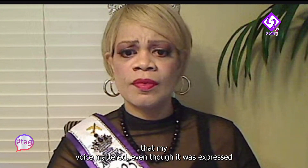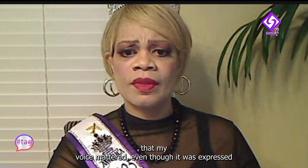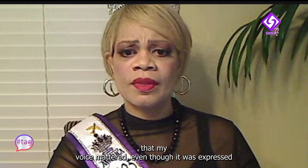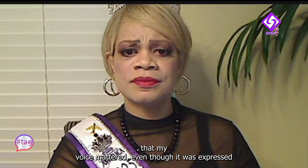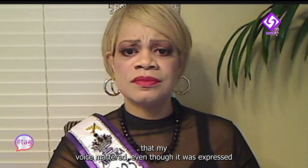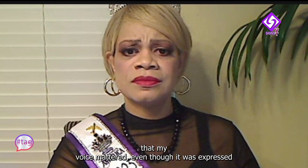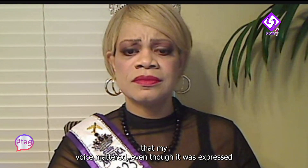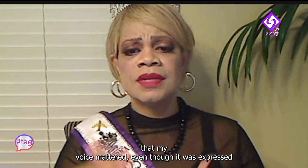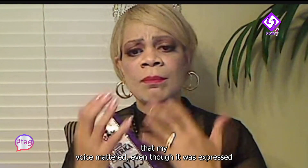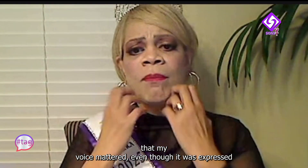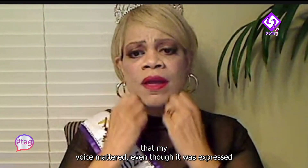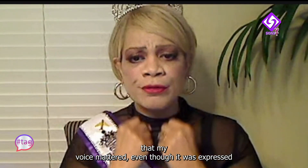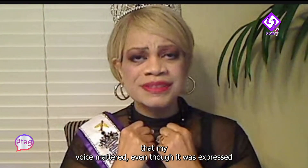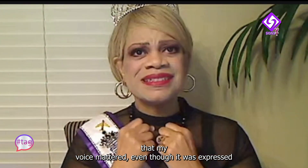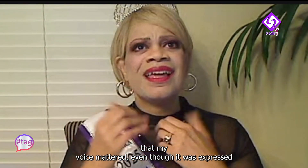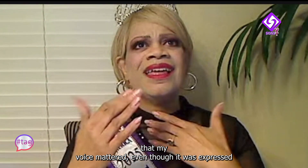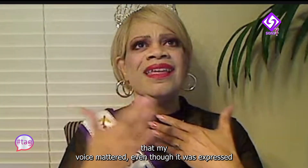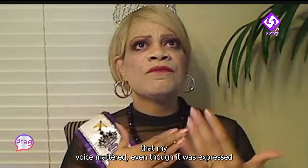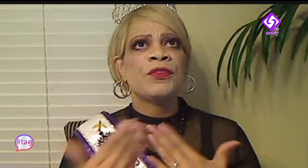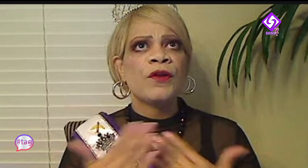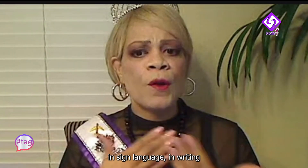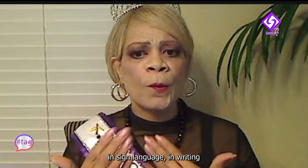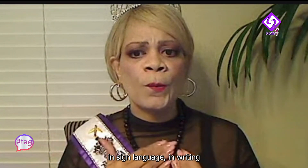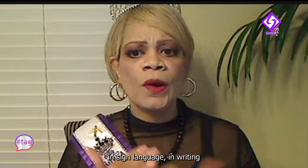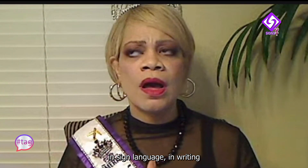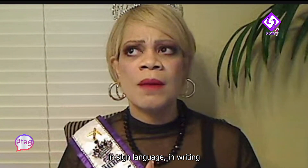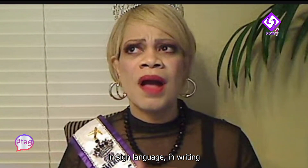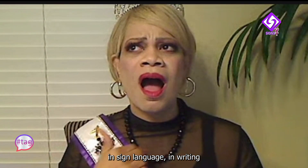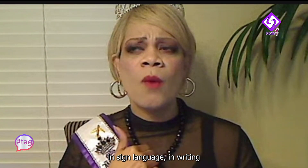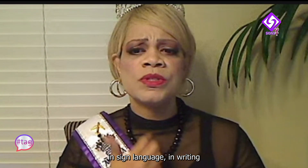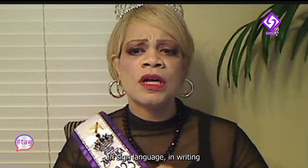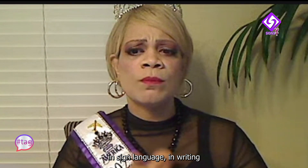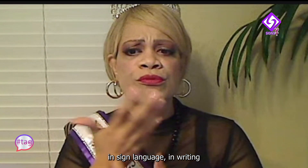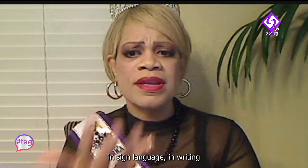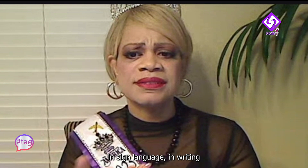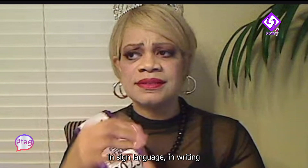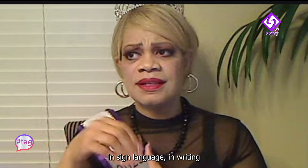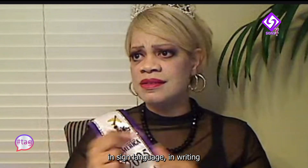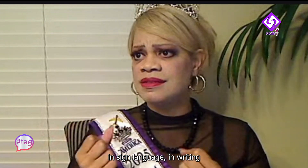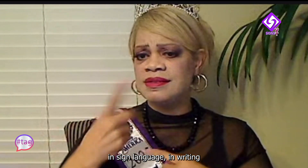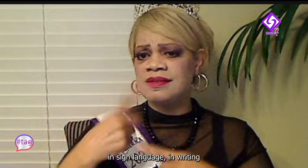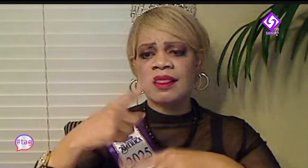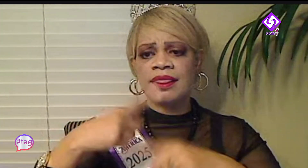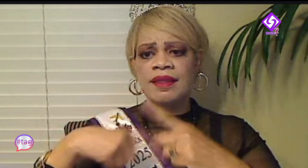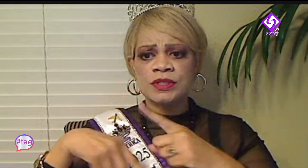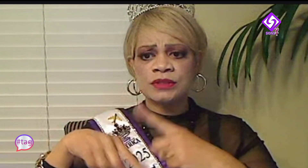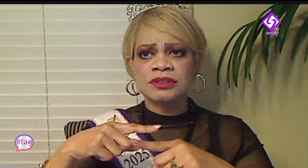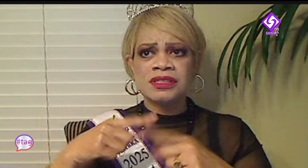that my voice mattered, even though it was expressed in sign language, in